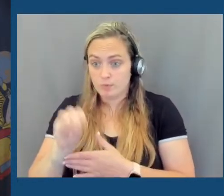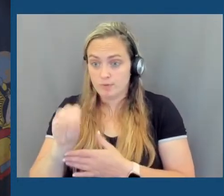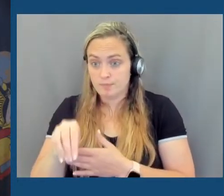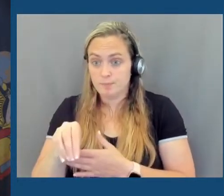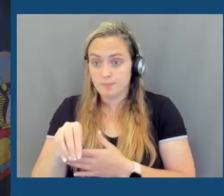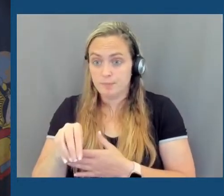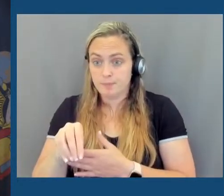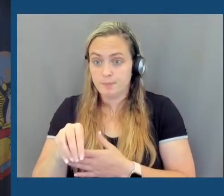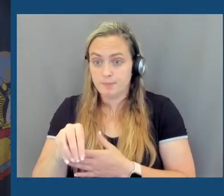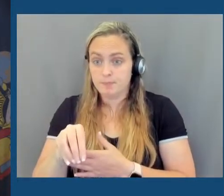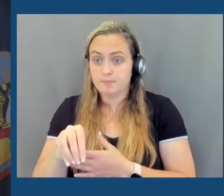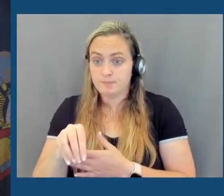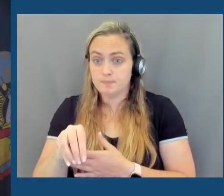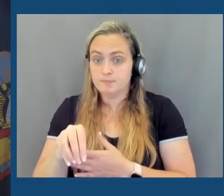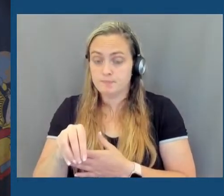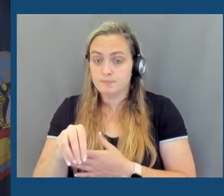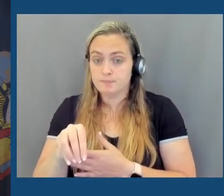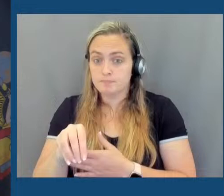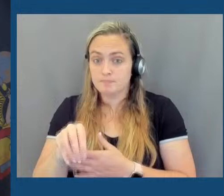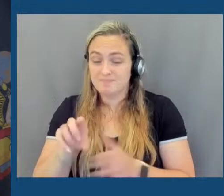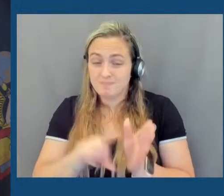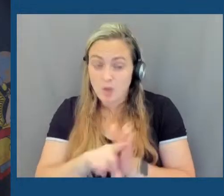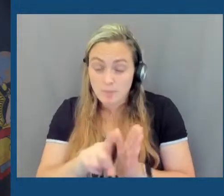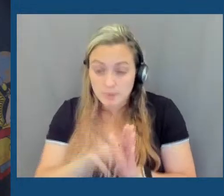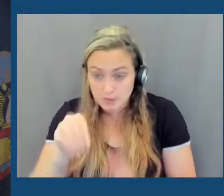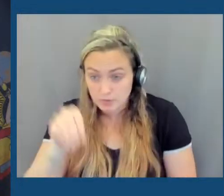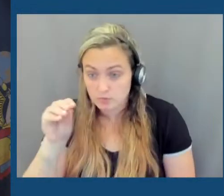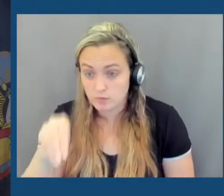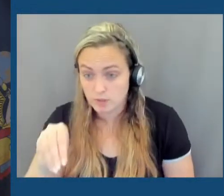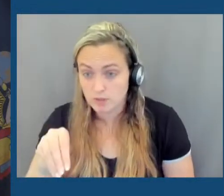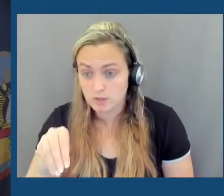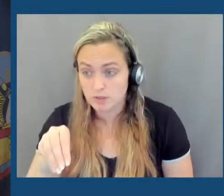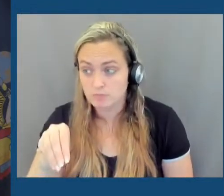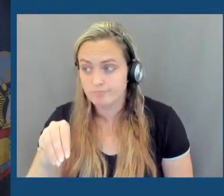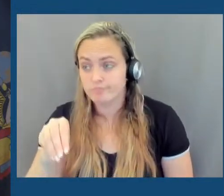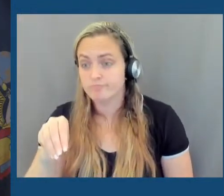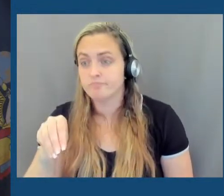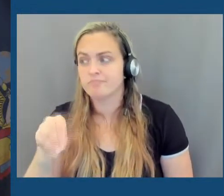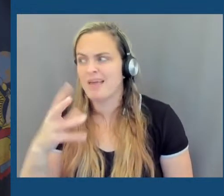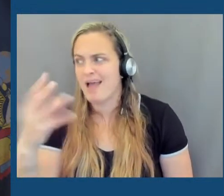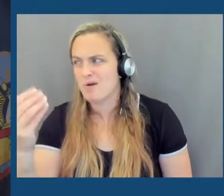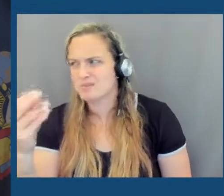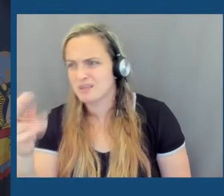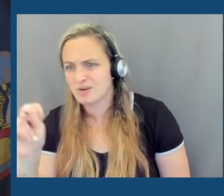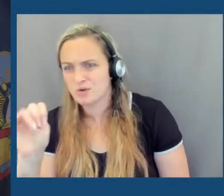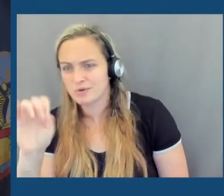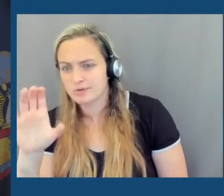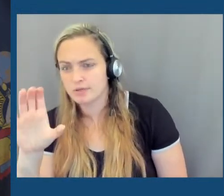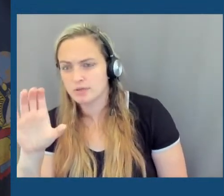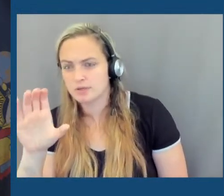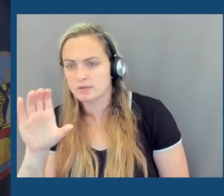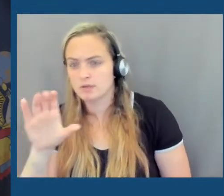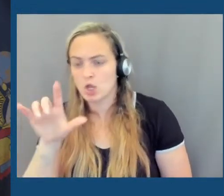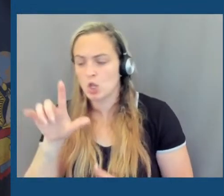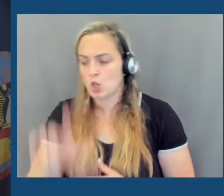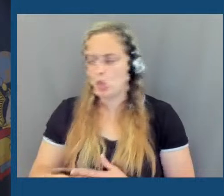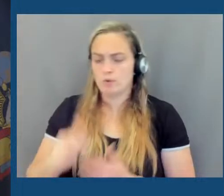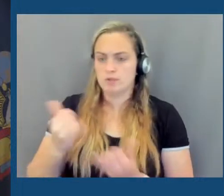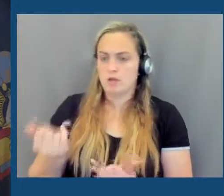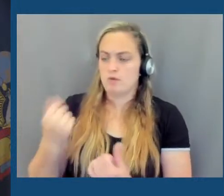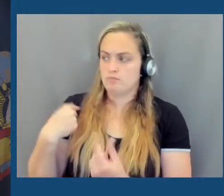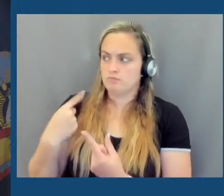37%. The homicide rate outside the city of New York is at its lowest point